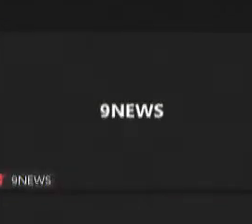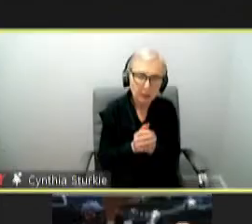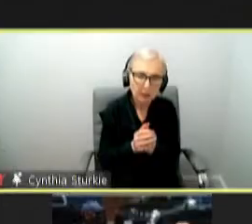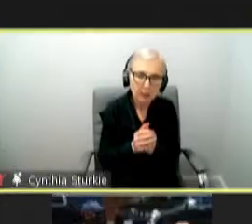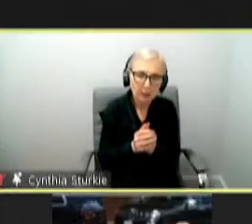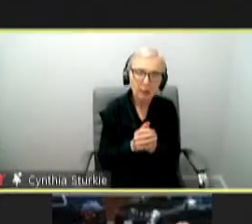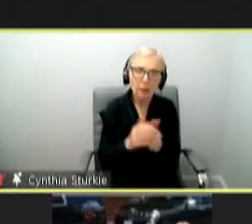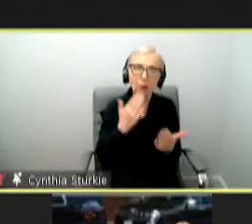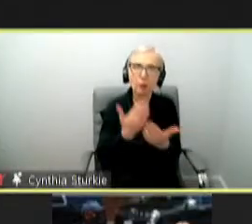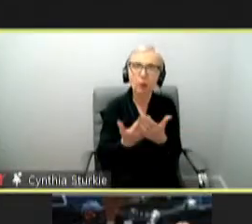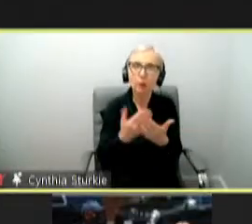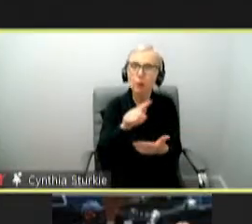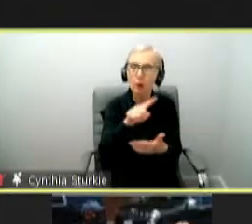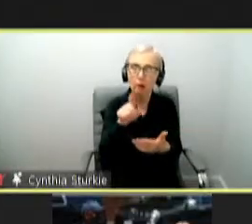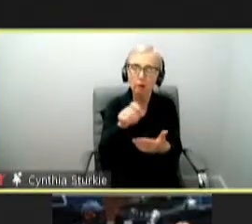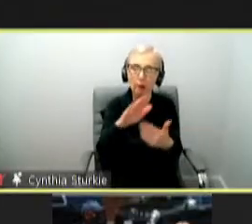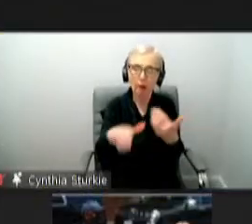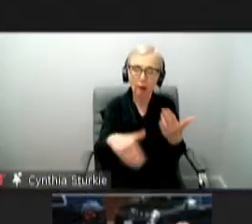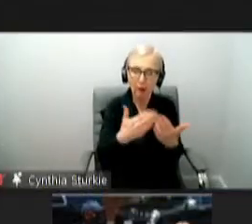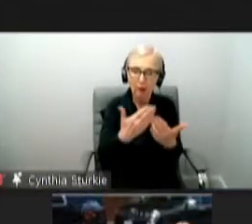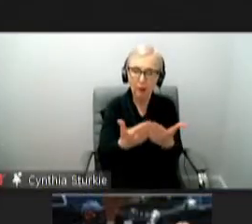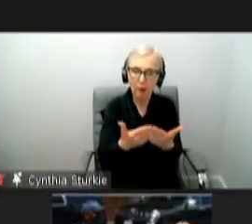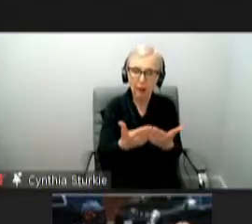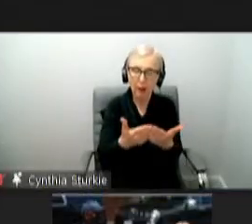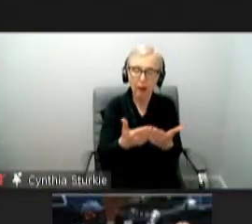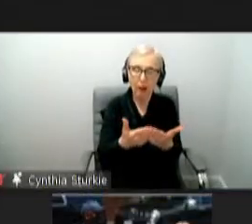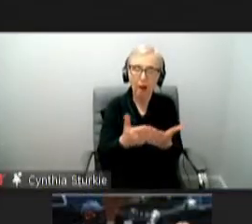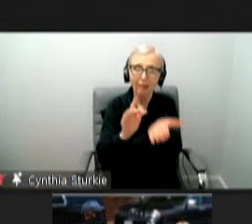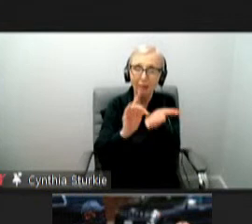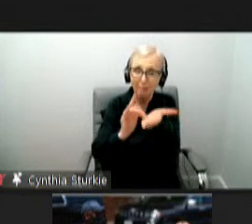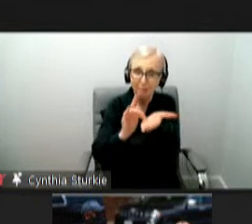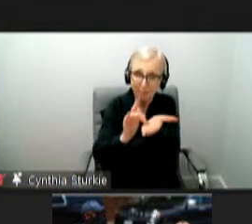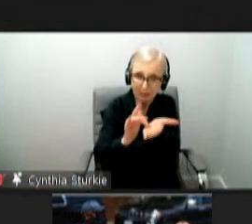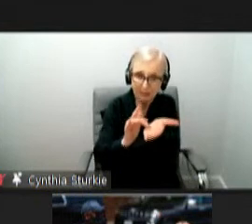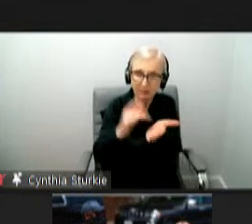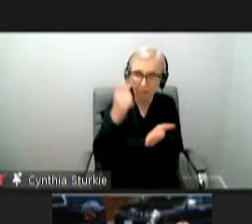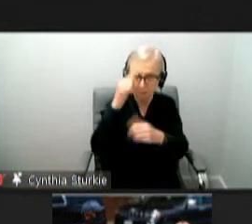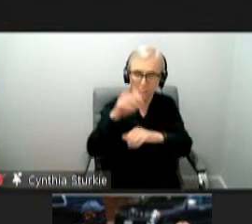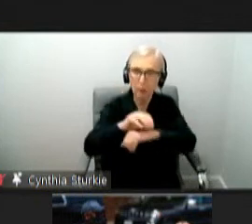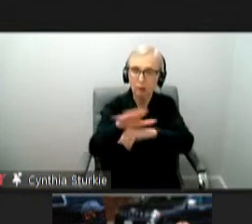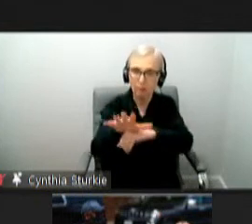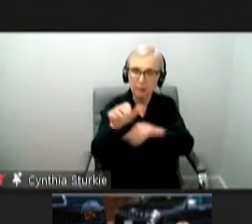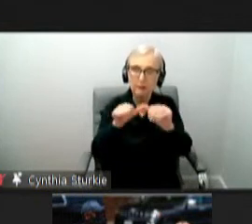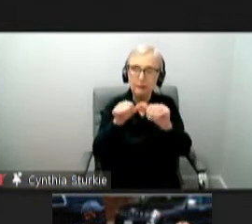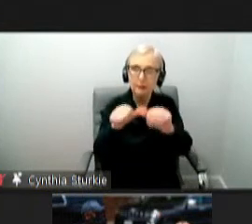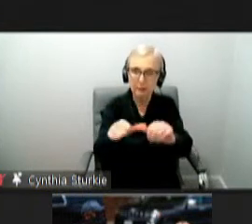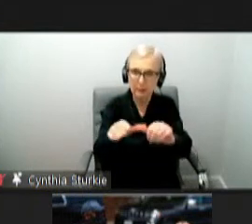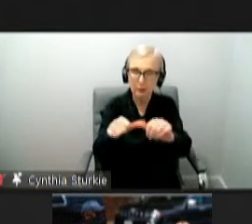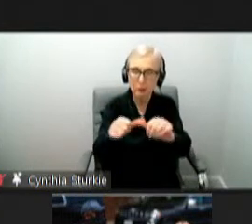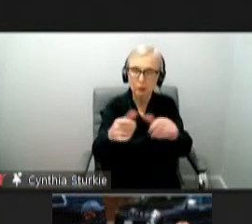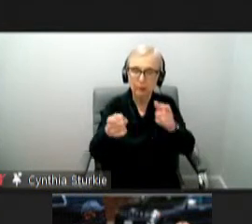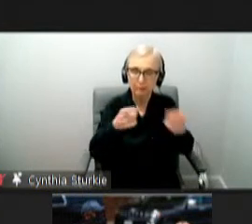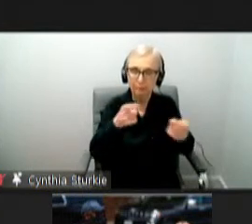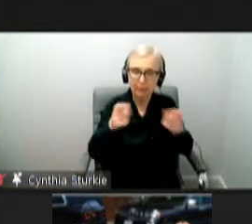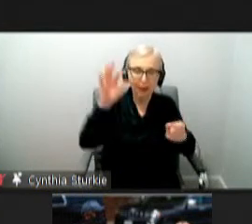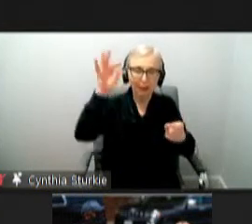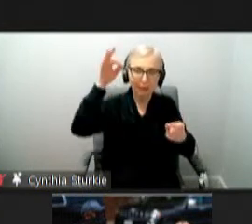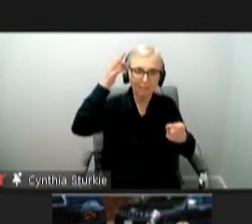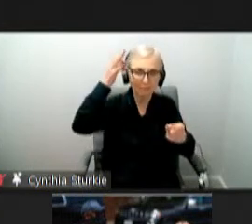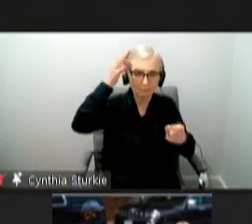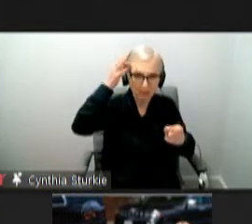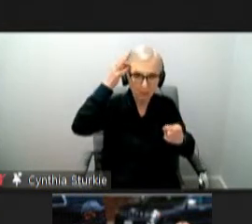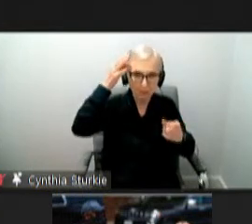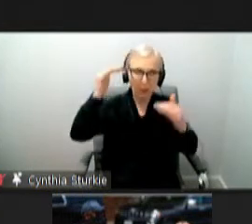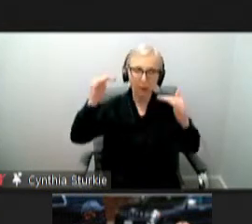Seth, great question. All of the therapeutics for COVID continue to be managed at the federal